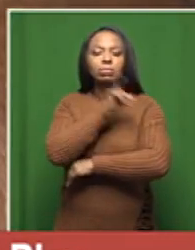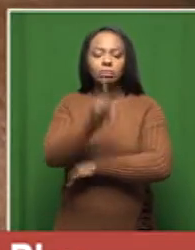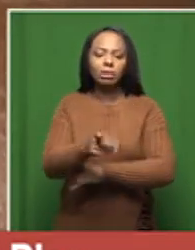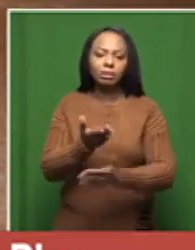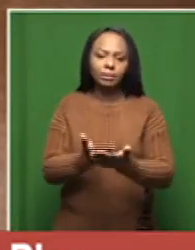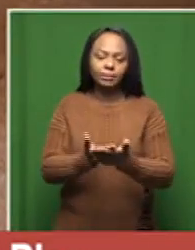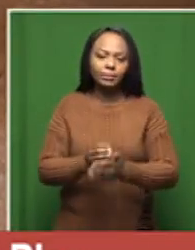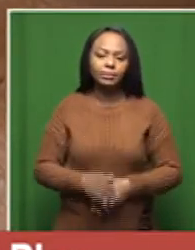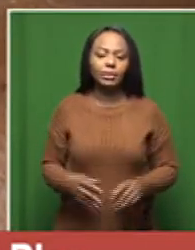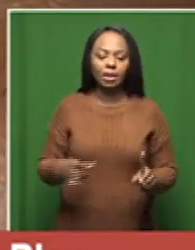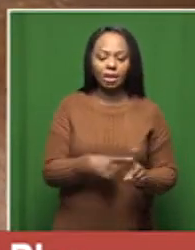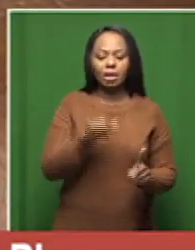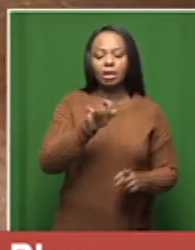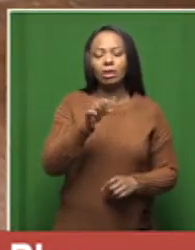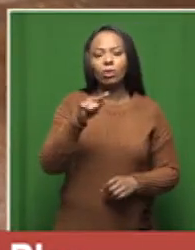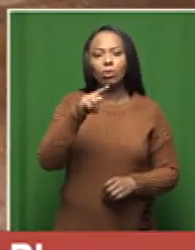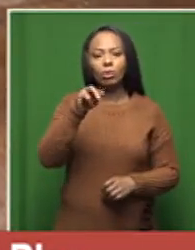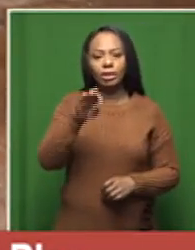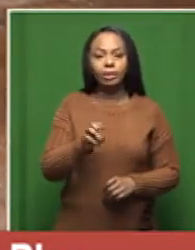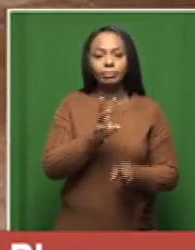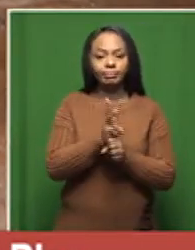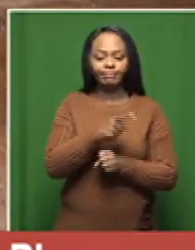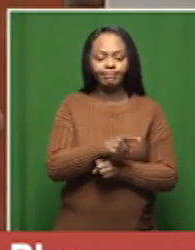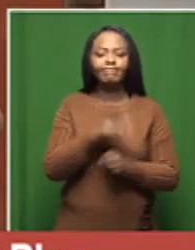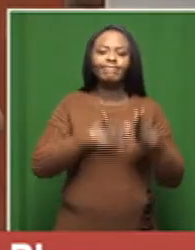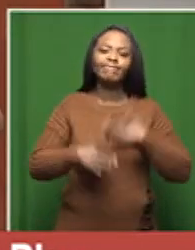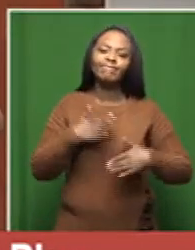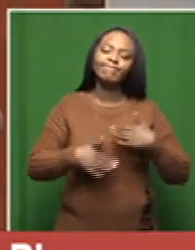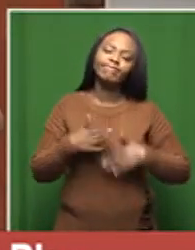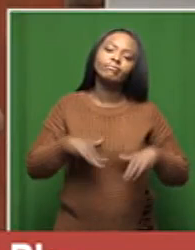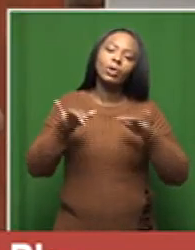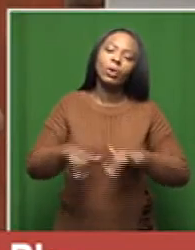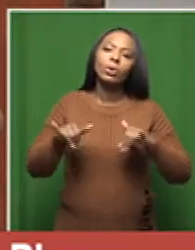like Lefotle, are still patiently waiting to get a jab.